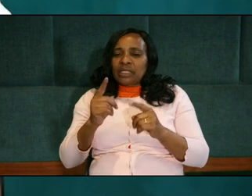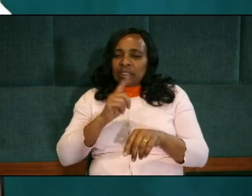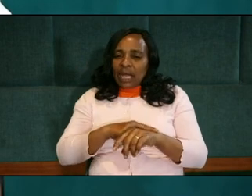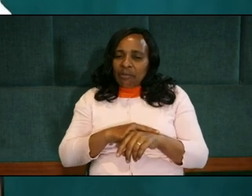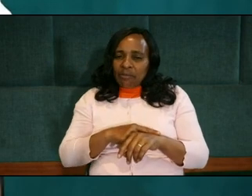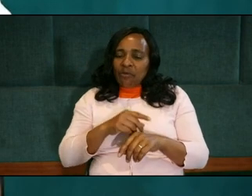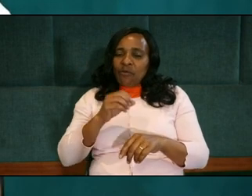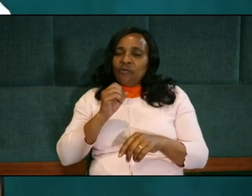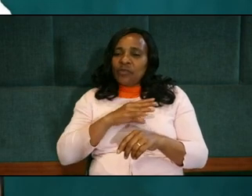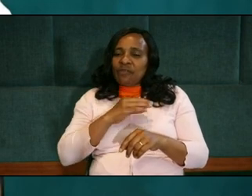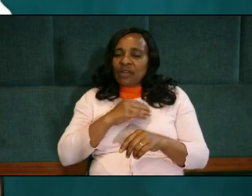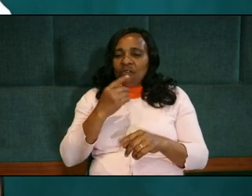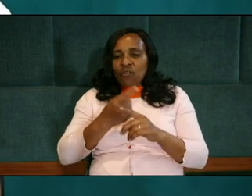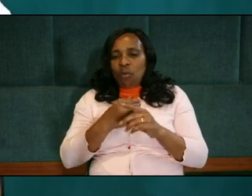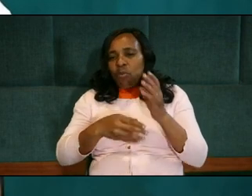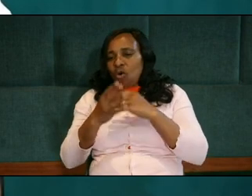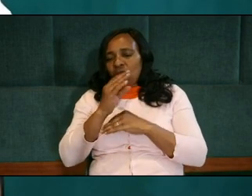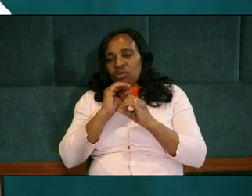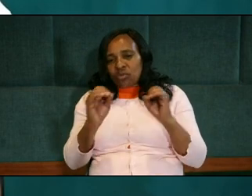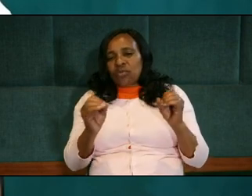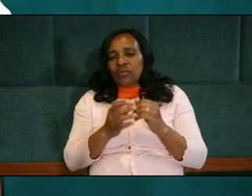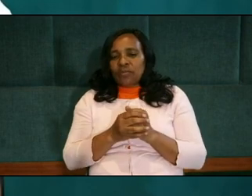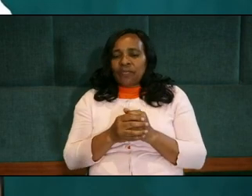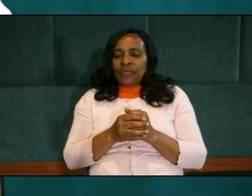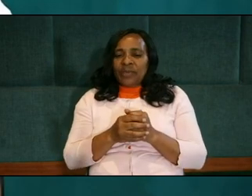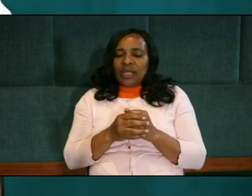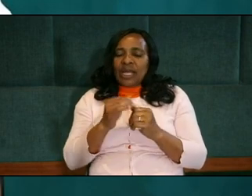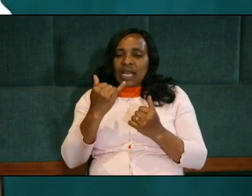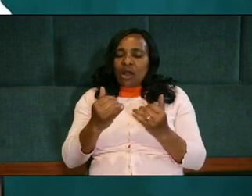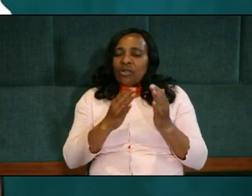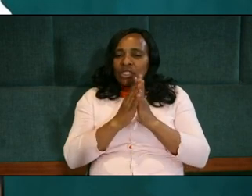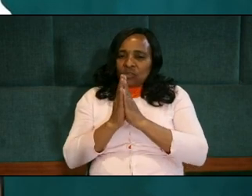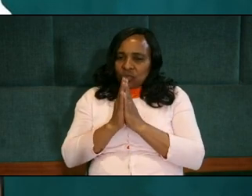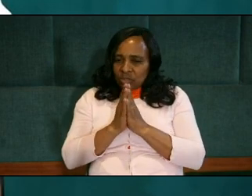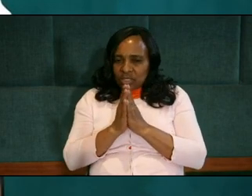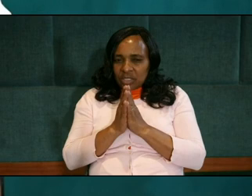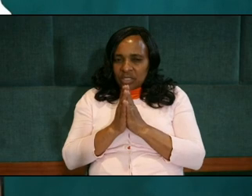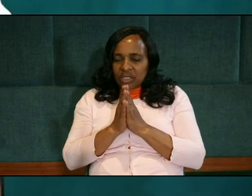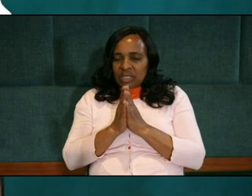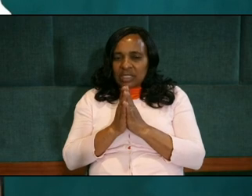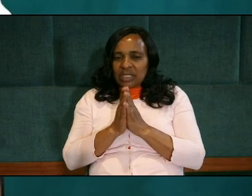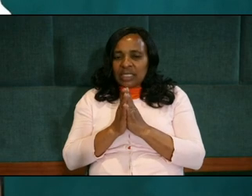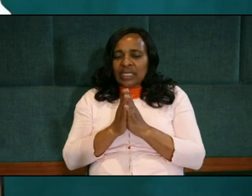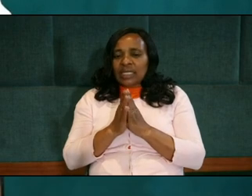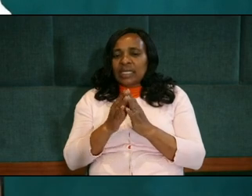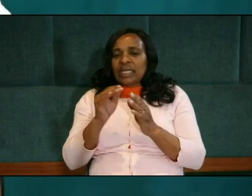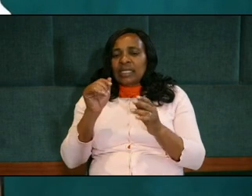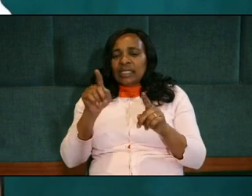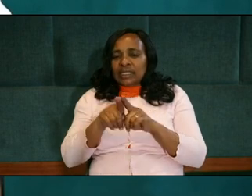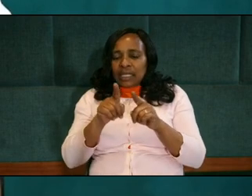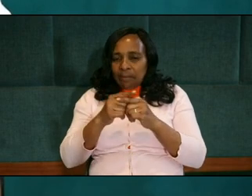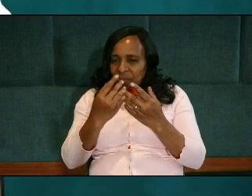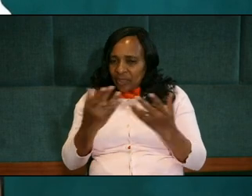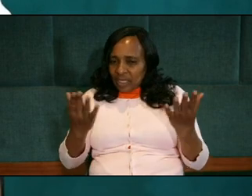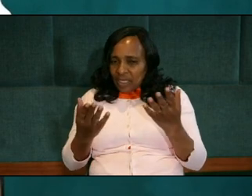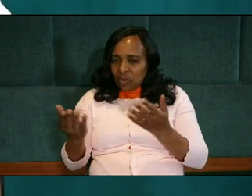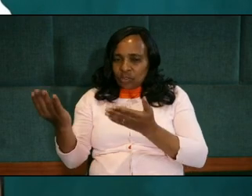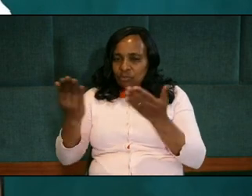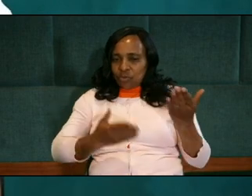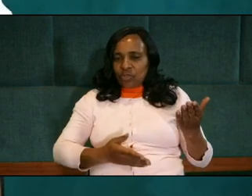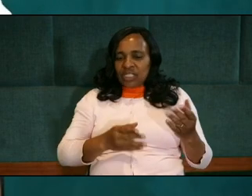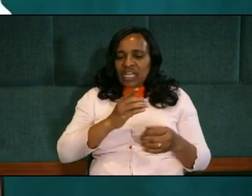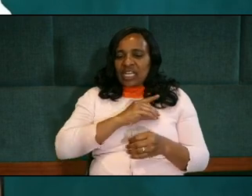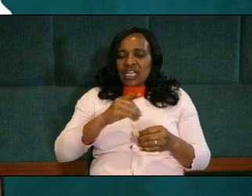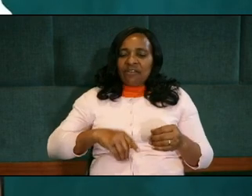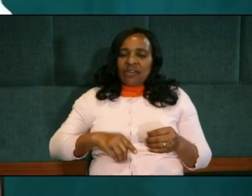of God. And then finally, to close out the story, there's an element that Misati brought out. David was viewed